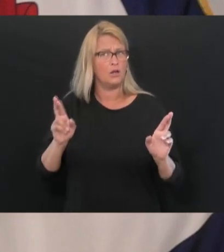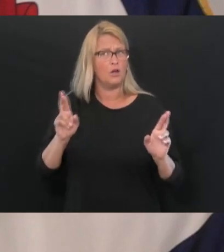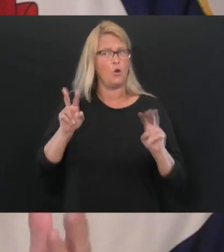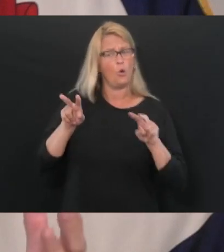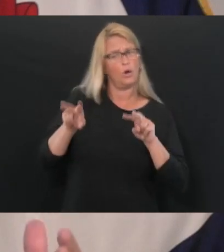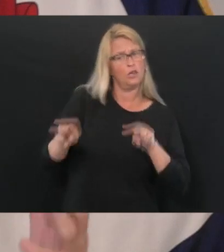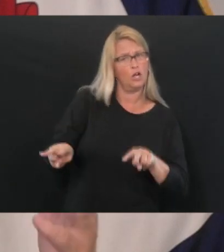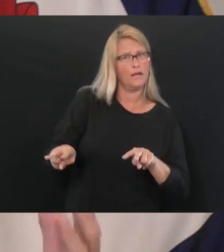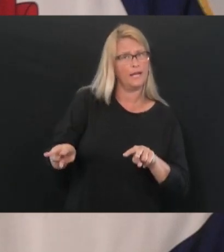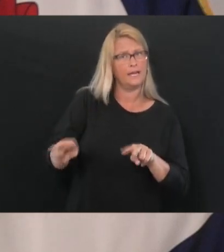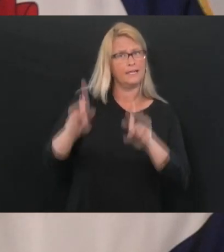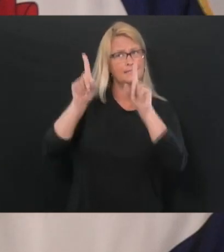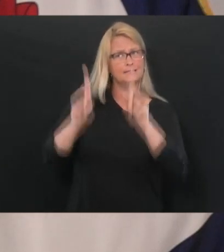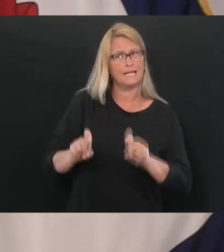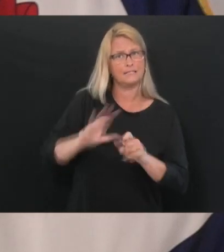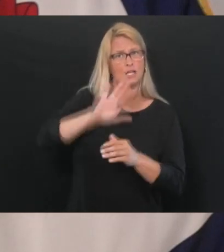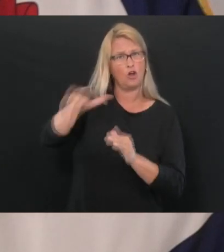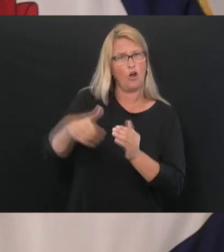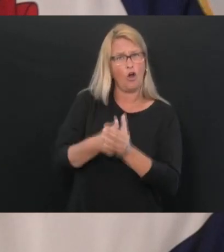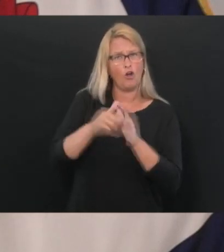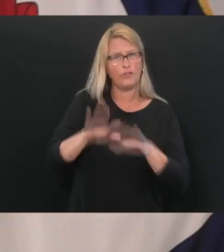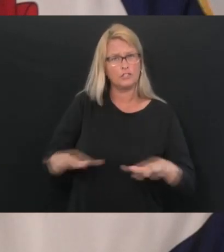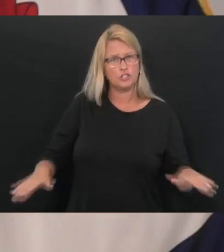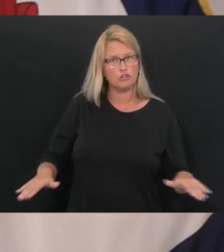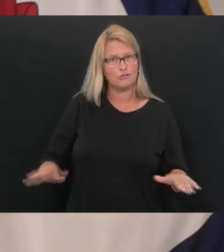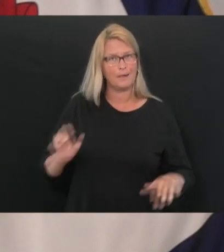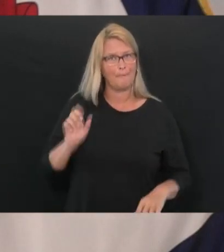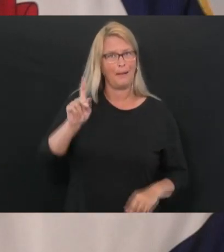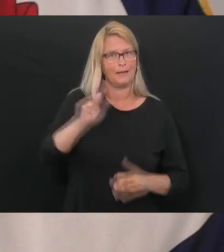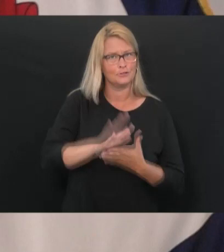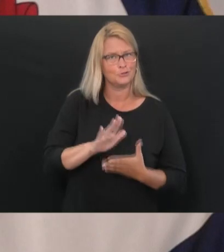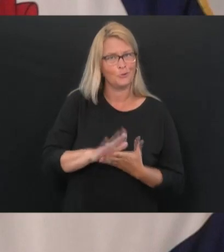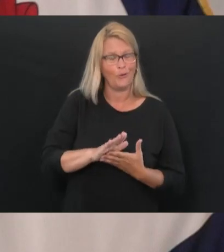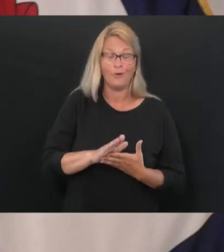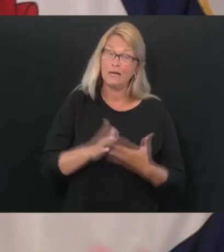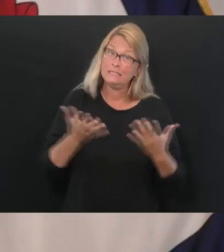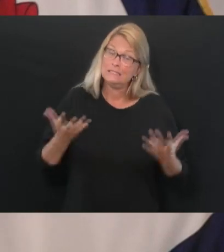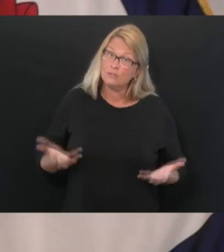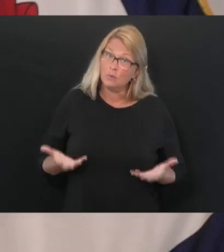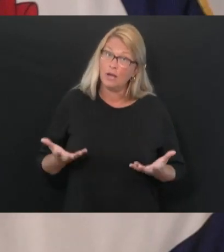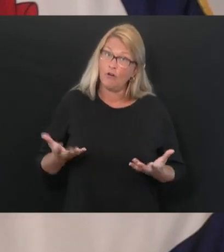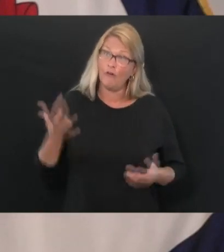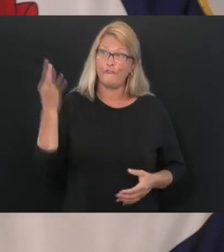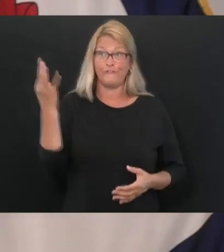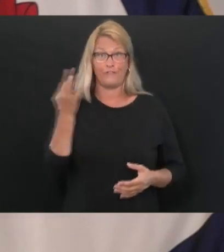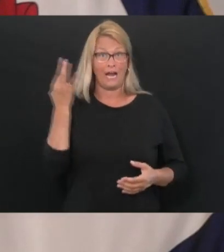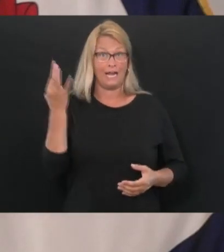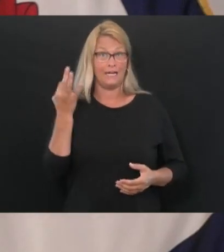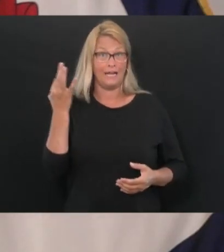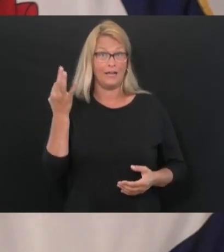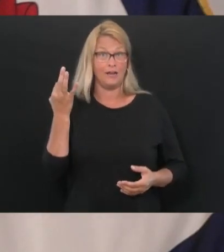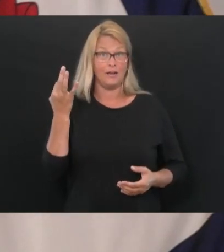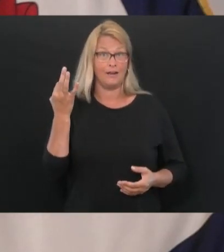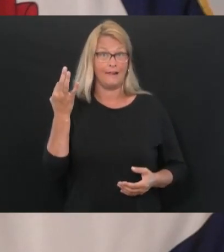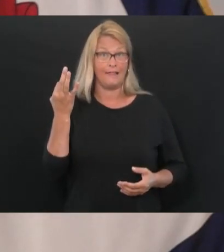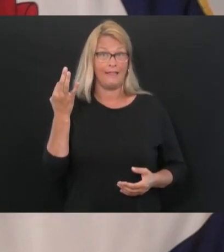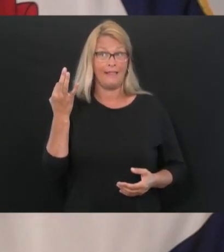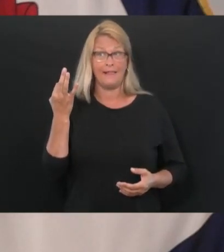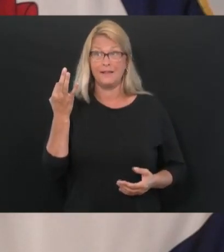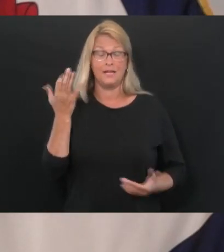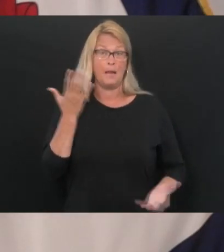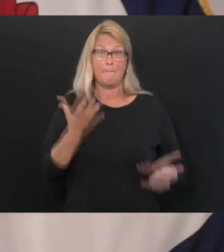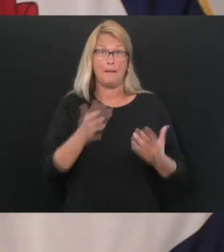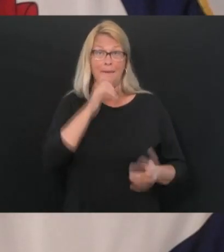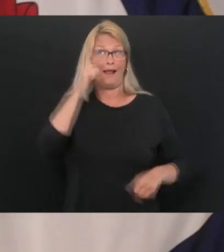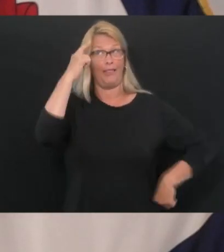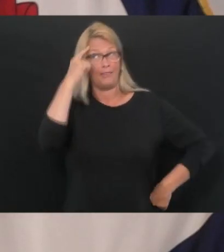at testing all the children that are going back to school? Well, Friday, that probably wouldn't have been in your